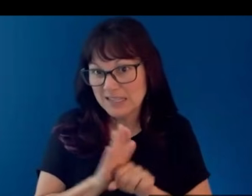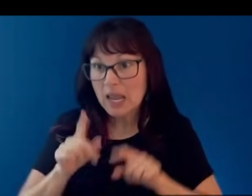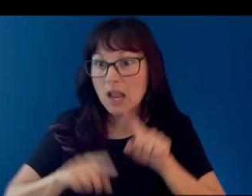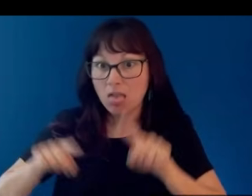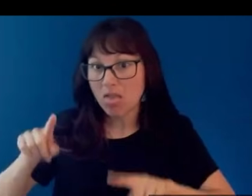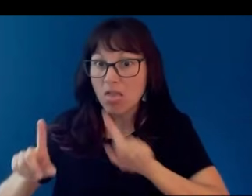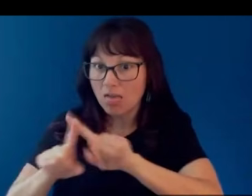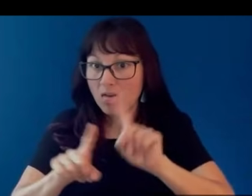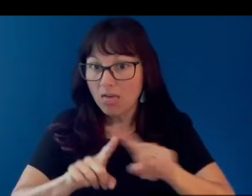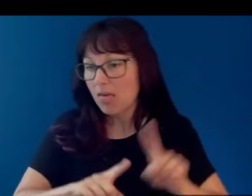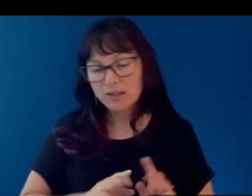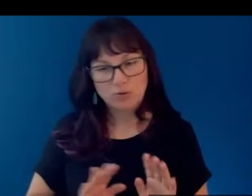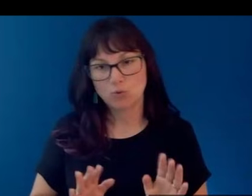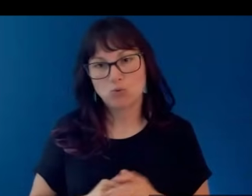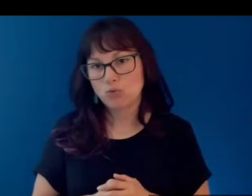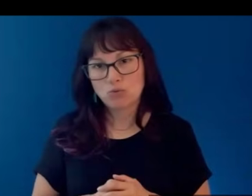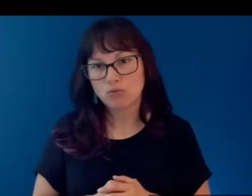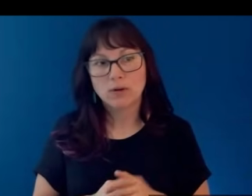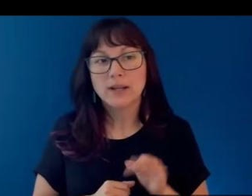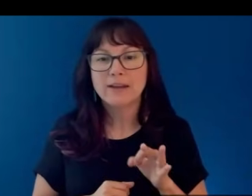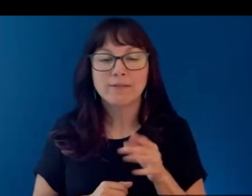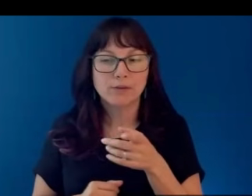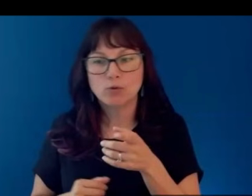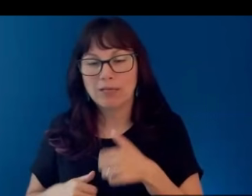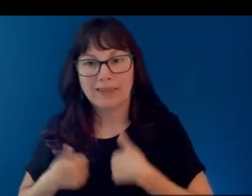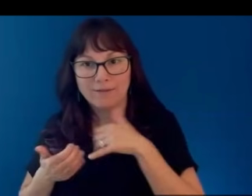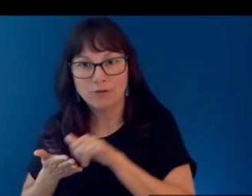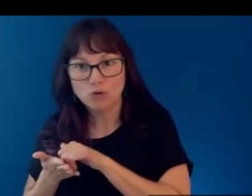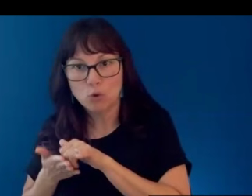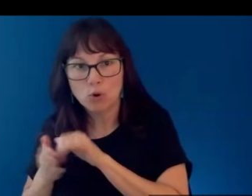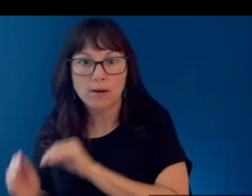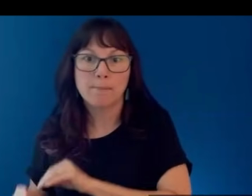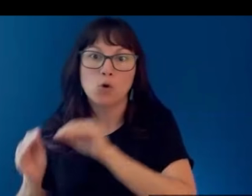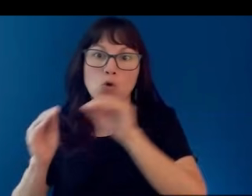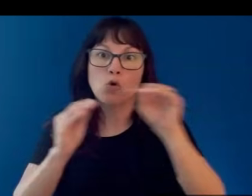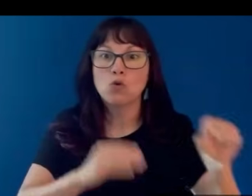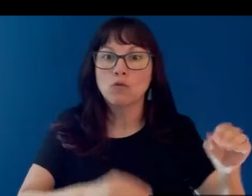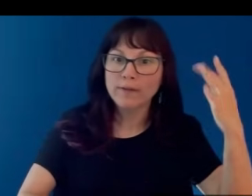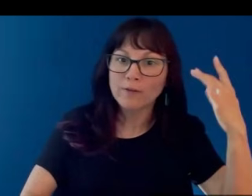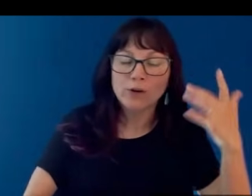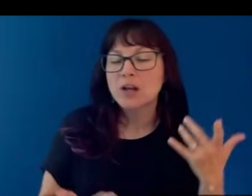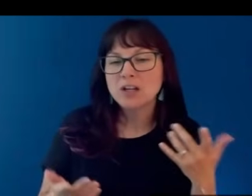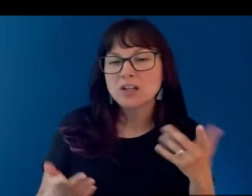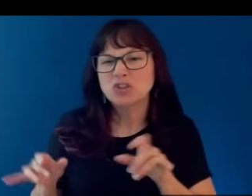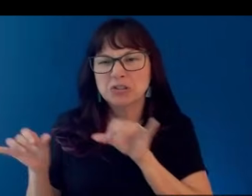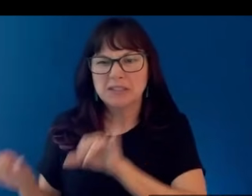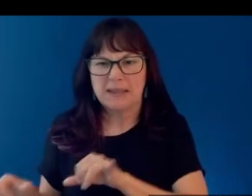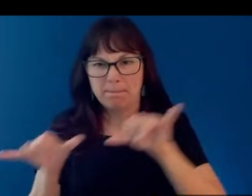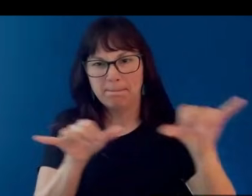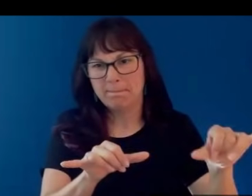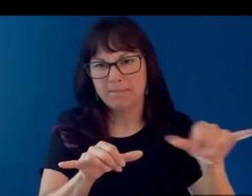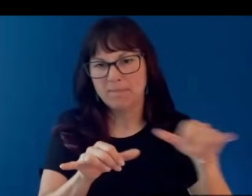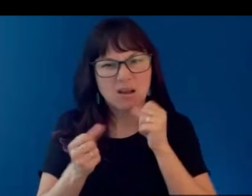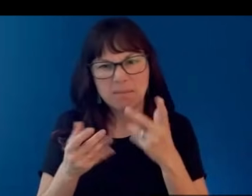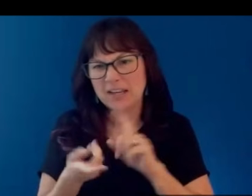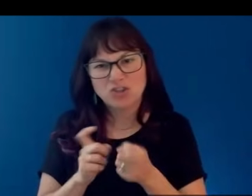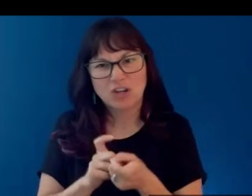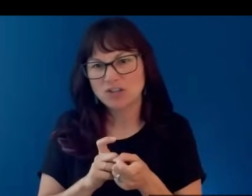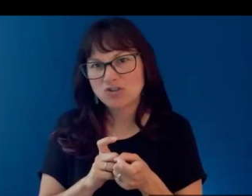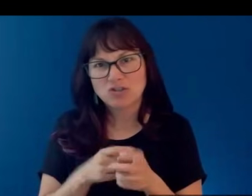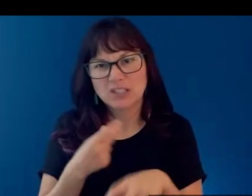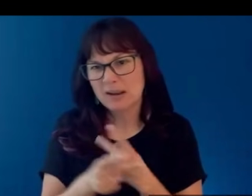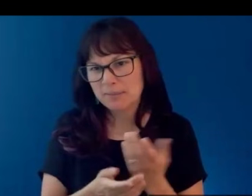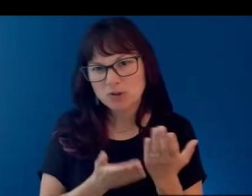state-to-state variations. If you move from New York to California, you're not going to see a whole lot of changes in the services